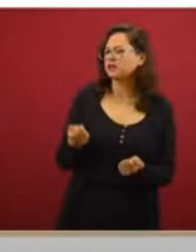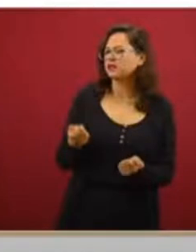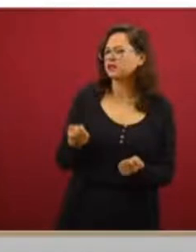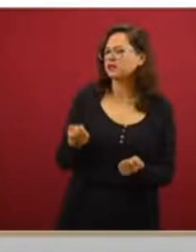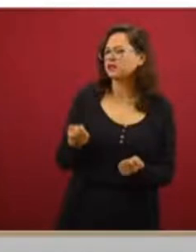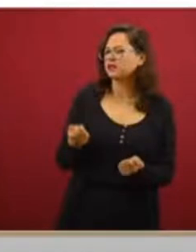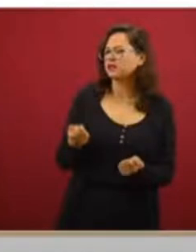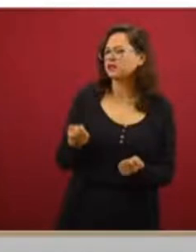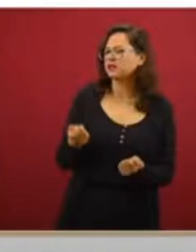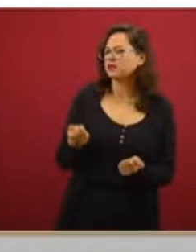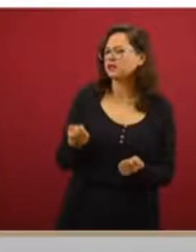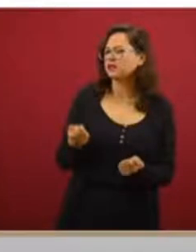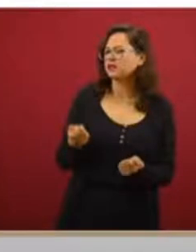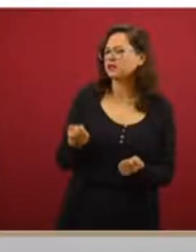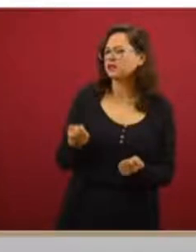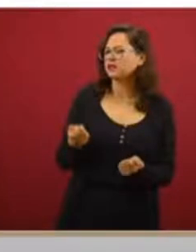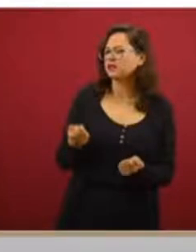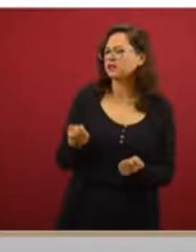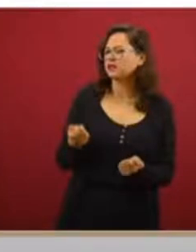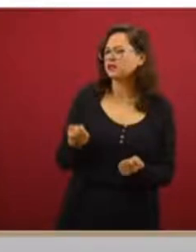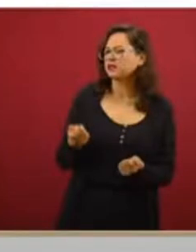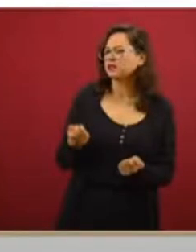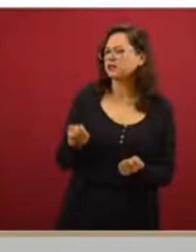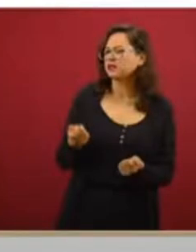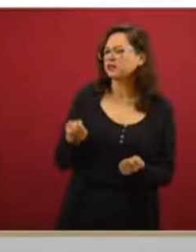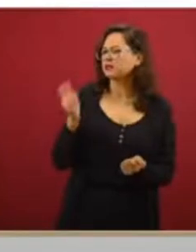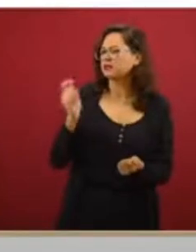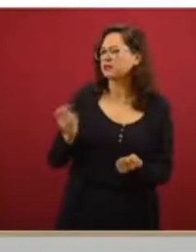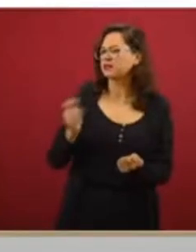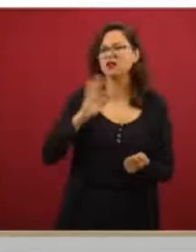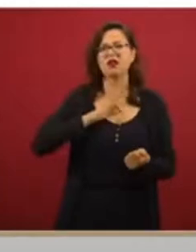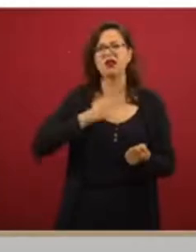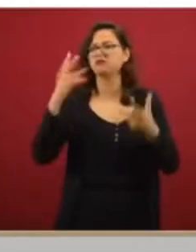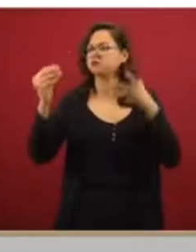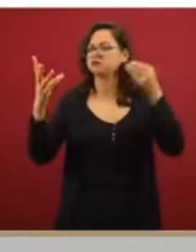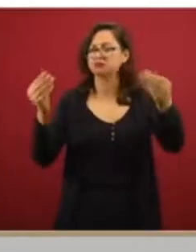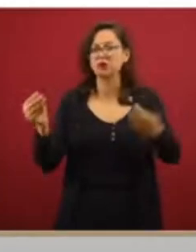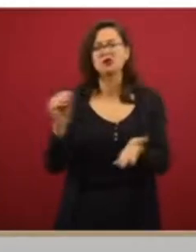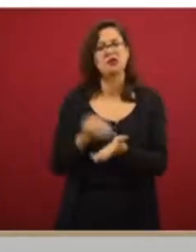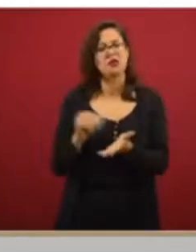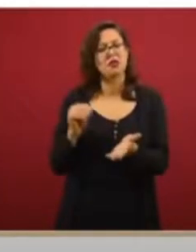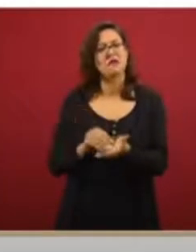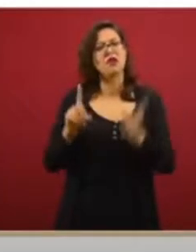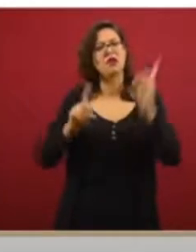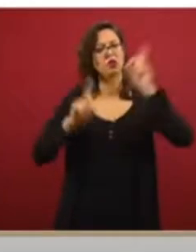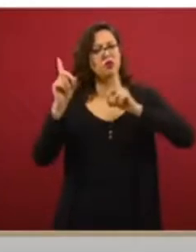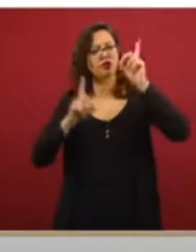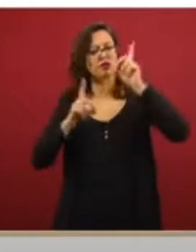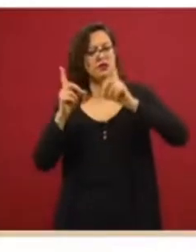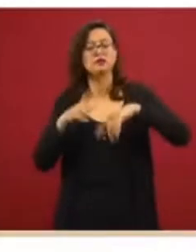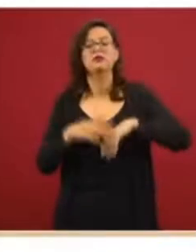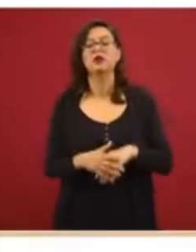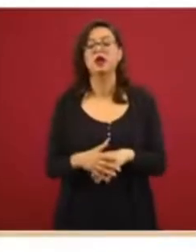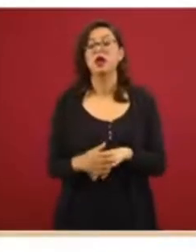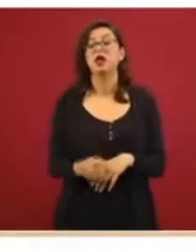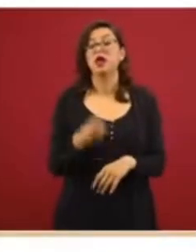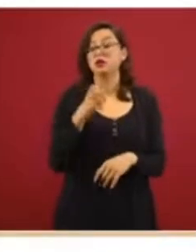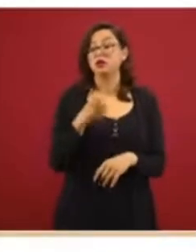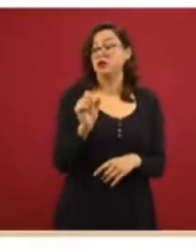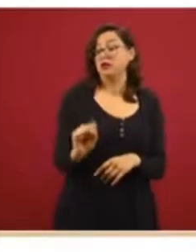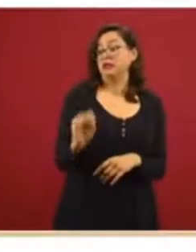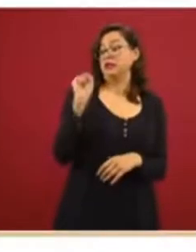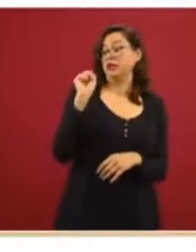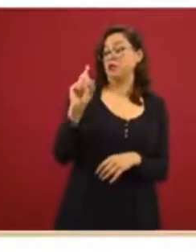are unsettled regarding the epidemic. Uno de estos elementos que durante el fin de semana